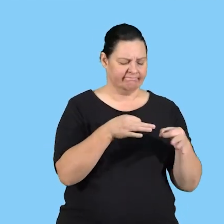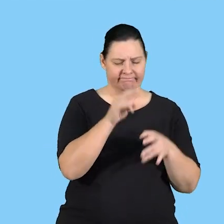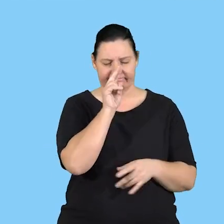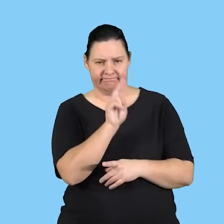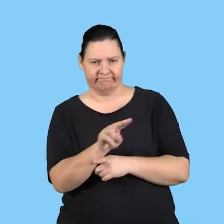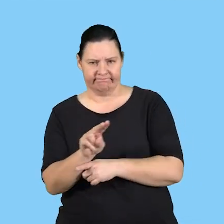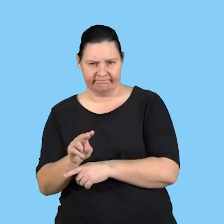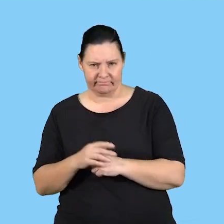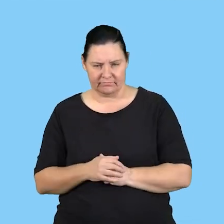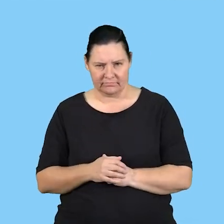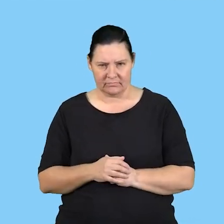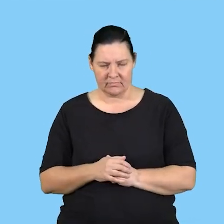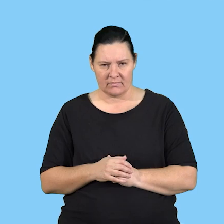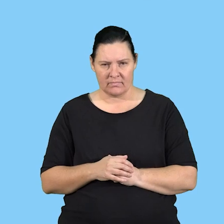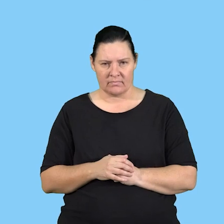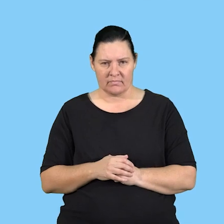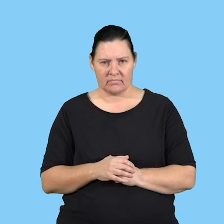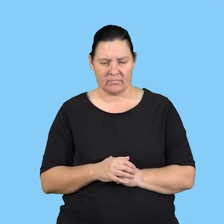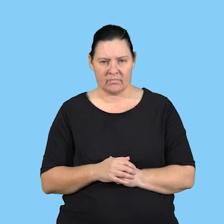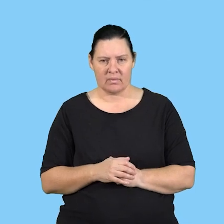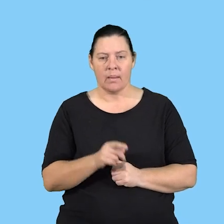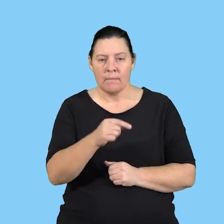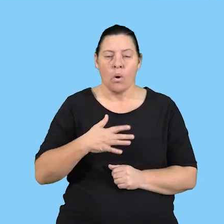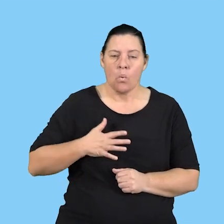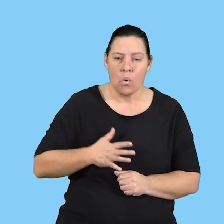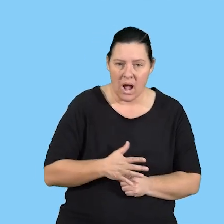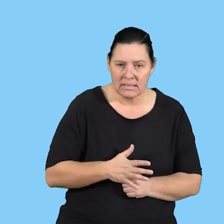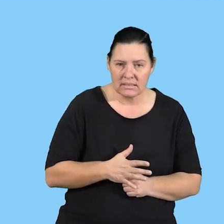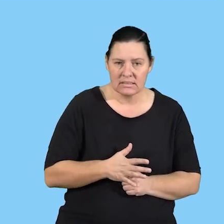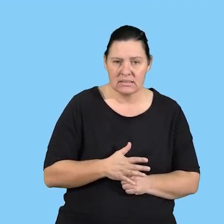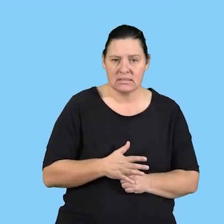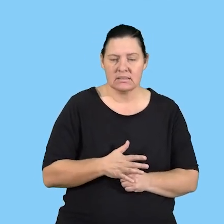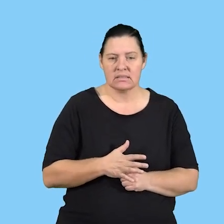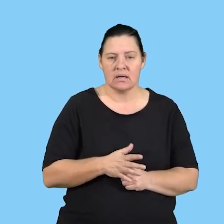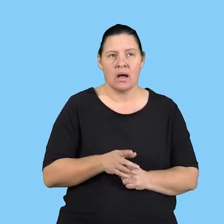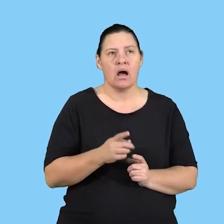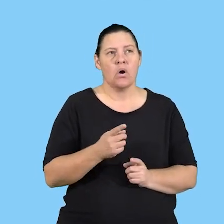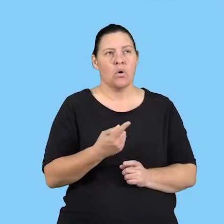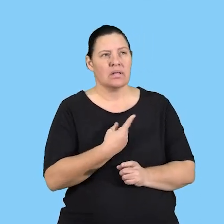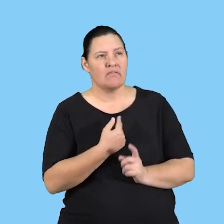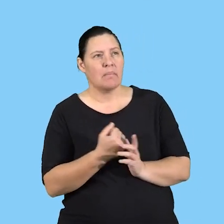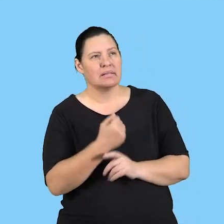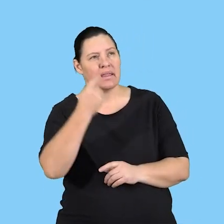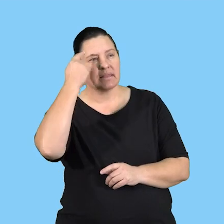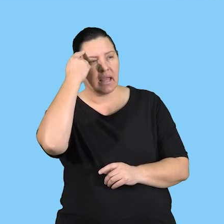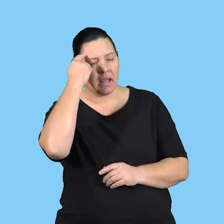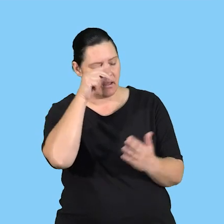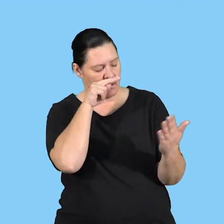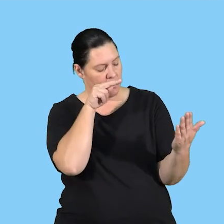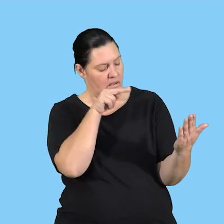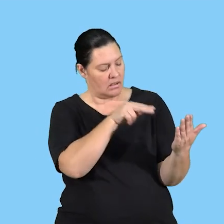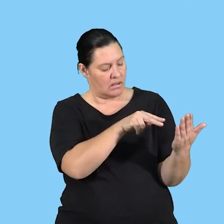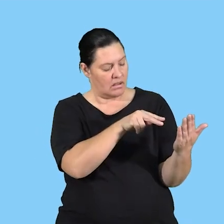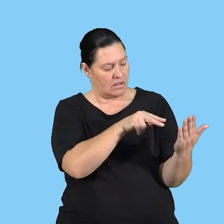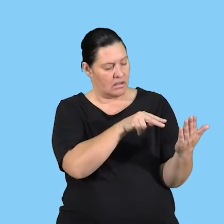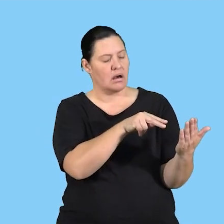And with saying that, I want you to think about what you see on the page